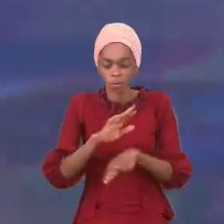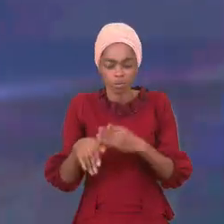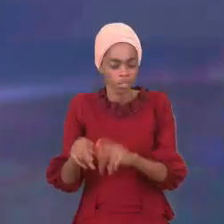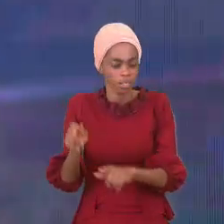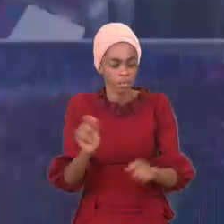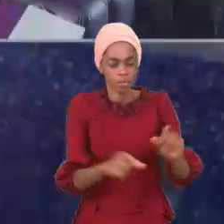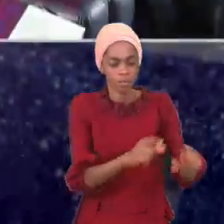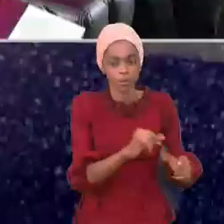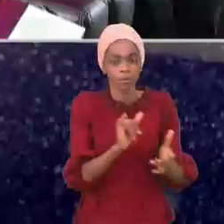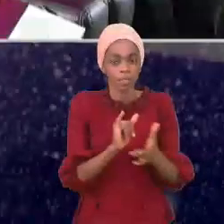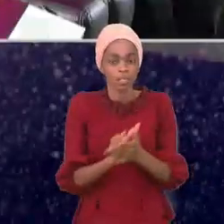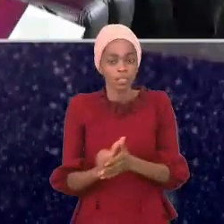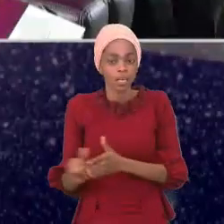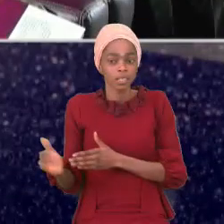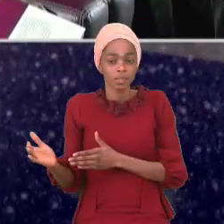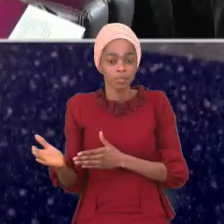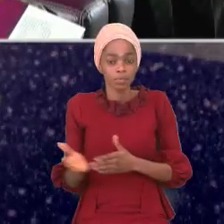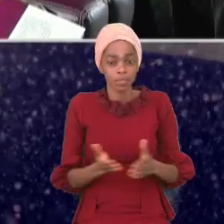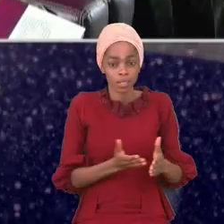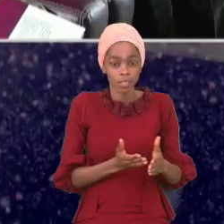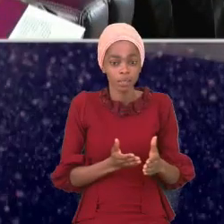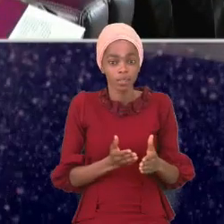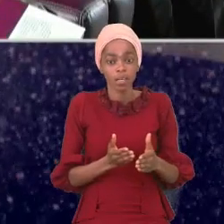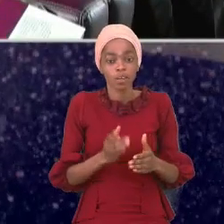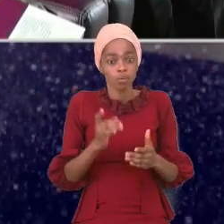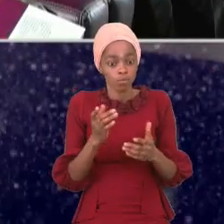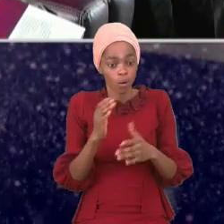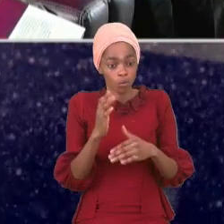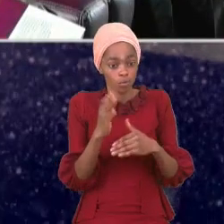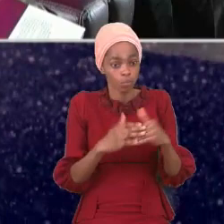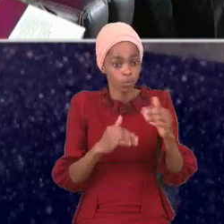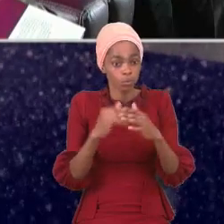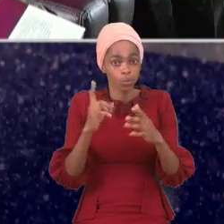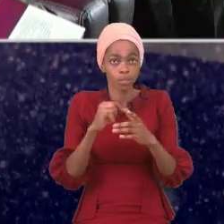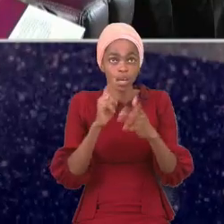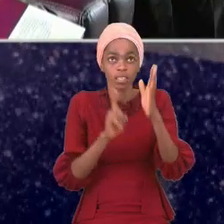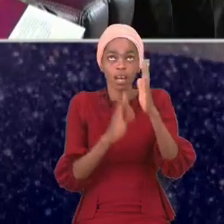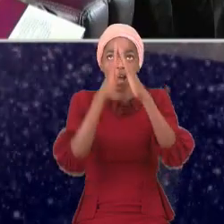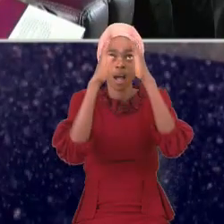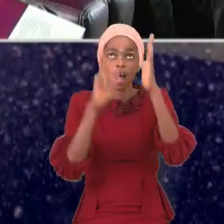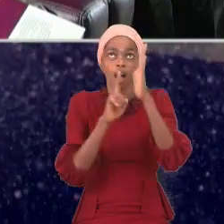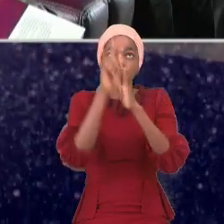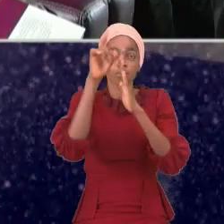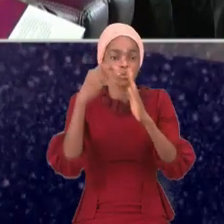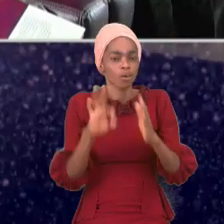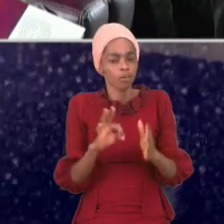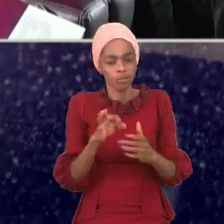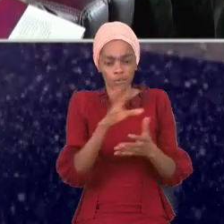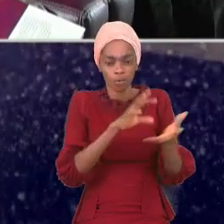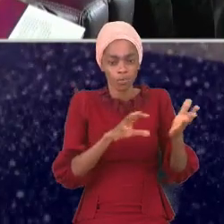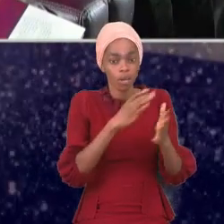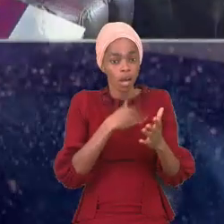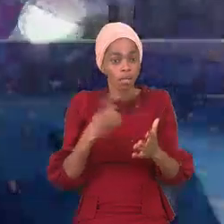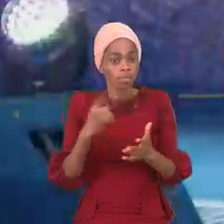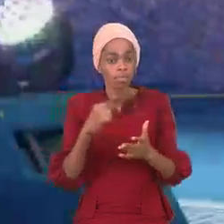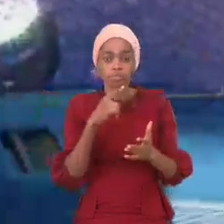brought in or built the Tower of Confusion. And the truth that the Gentiles did